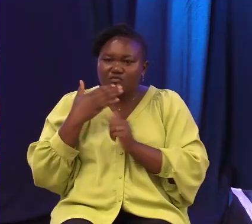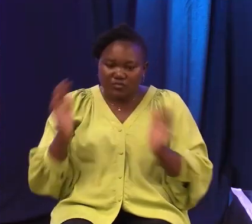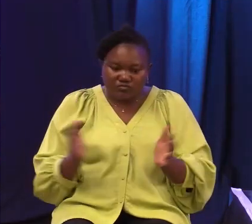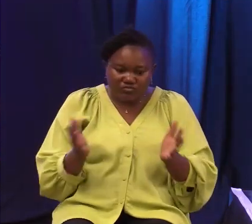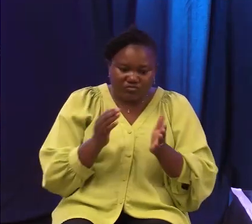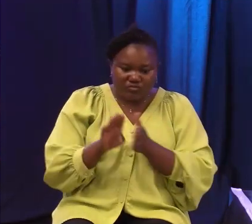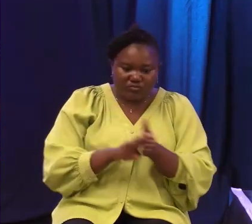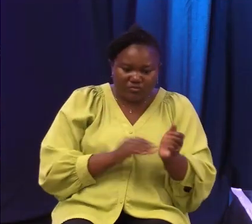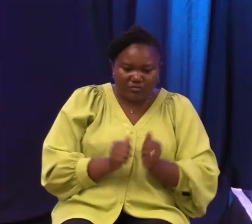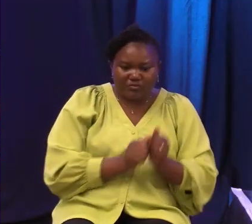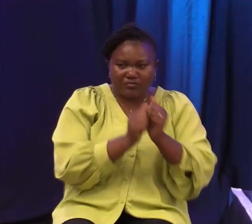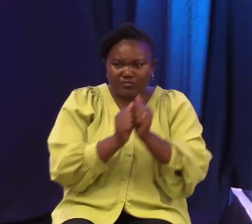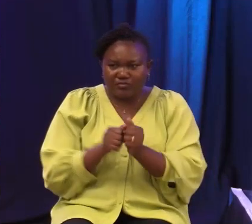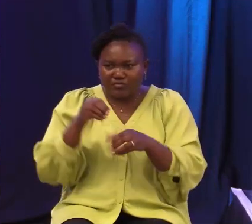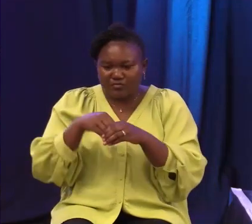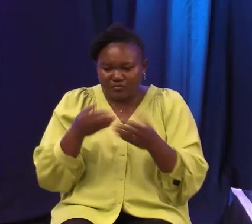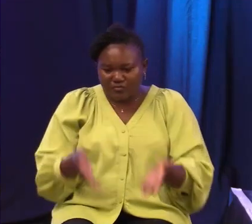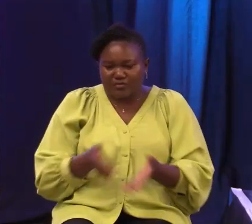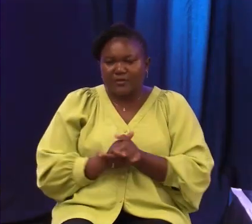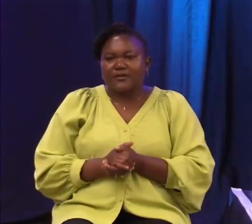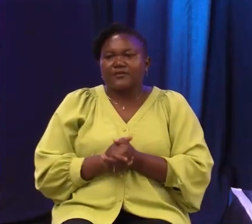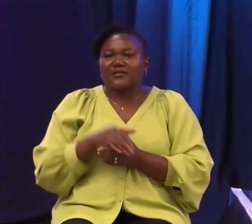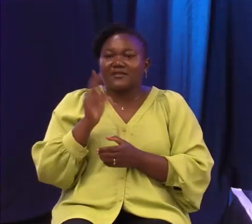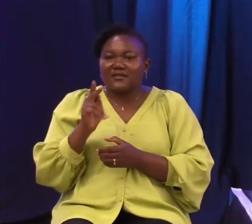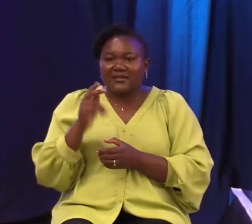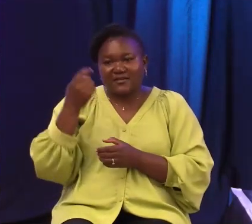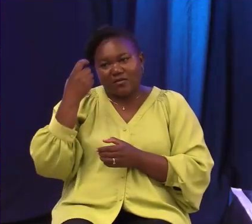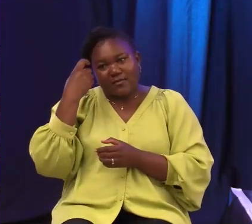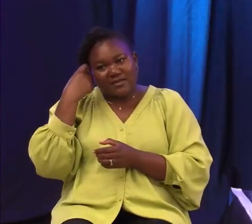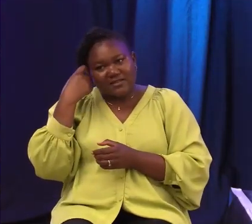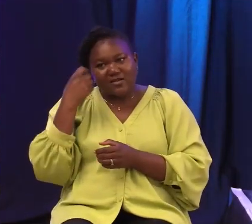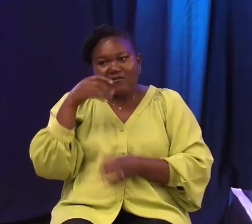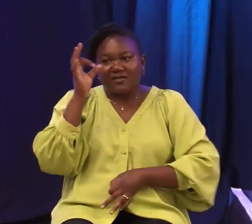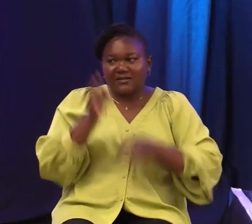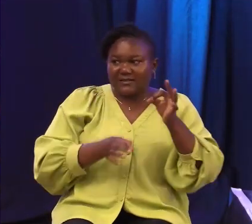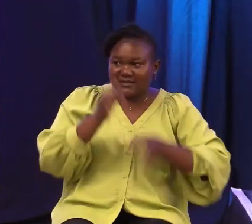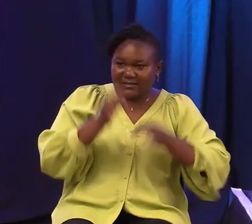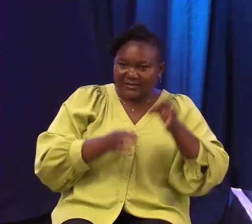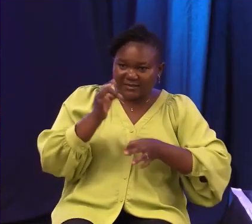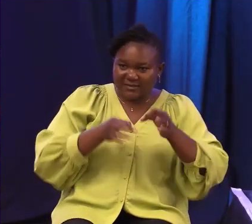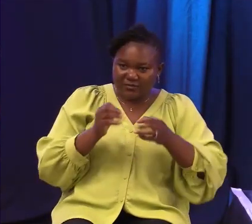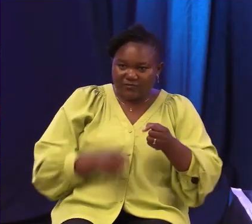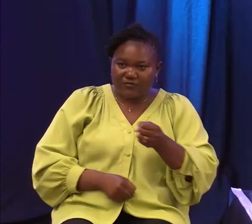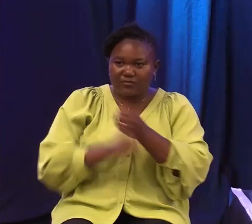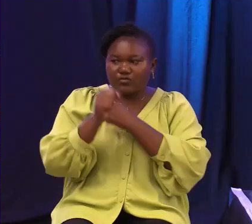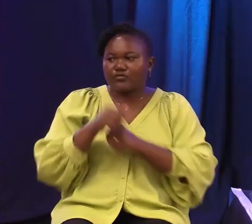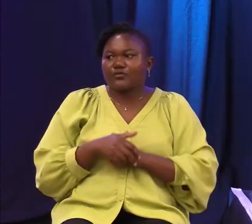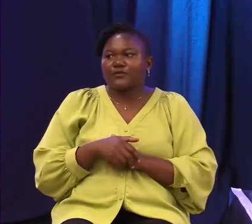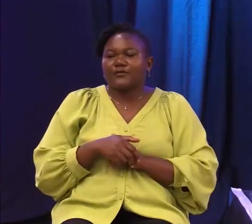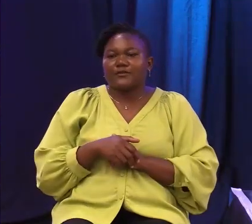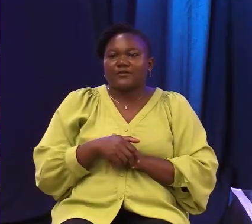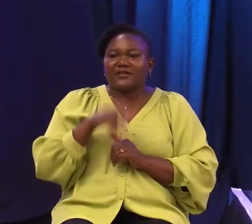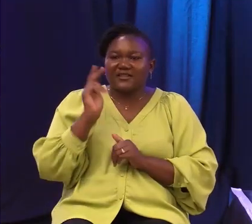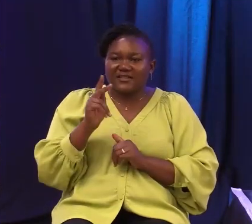a child in this process. And also the Ministry of Justice for their support and